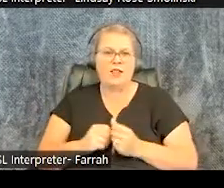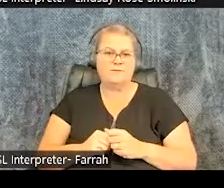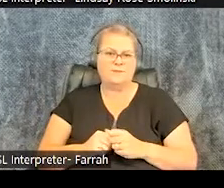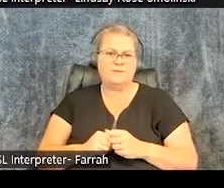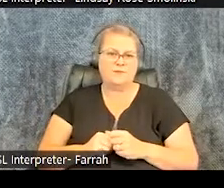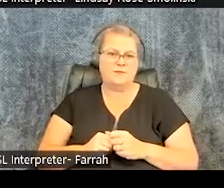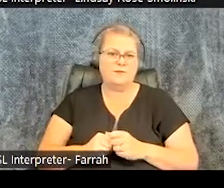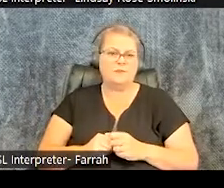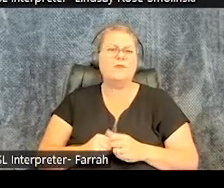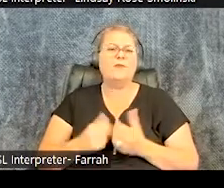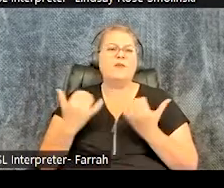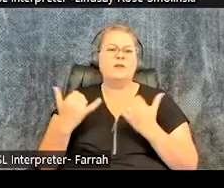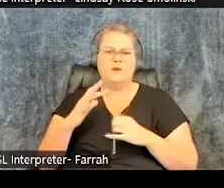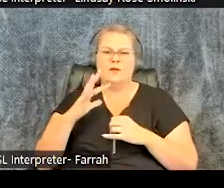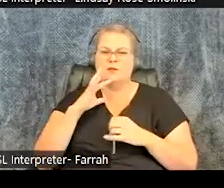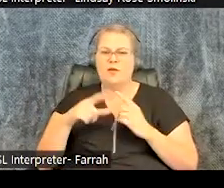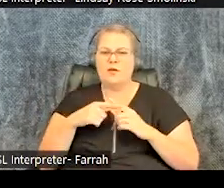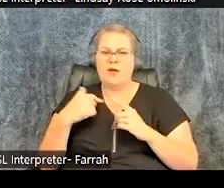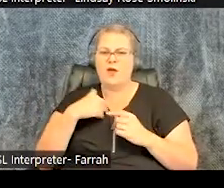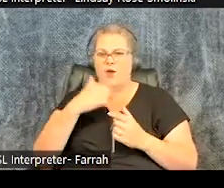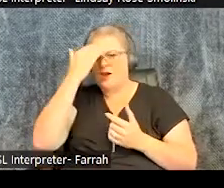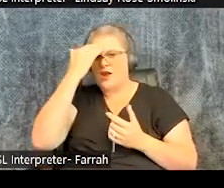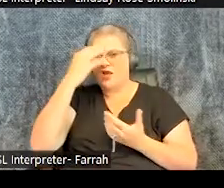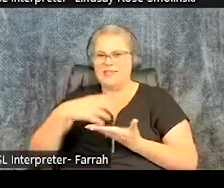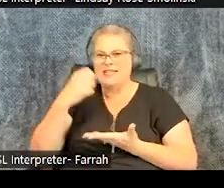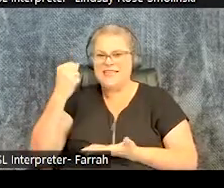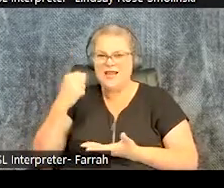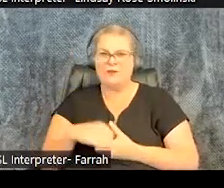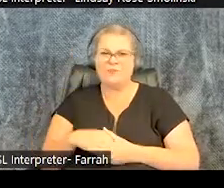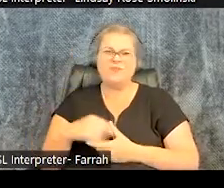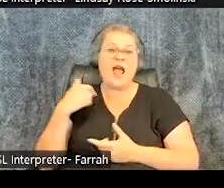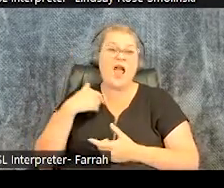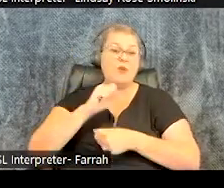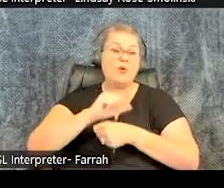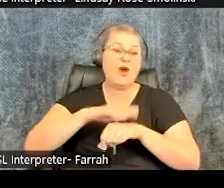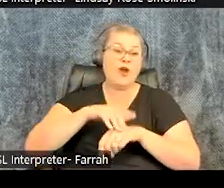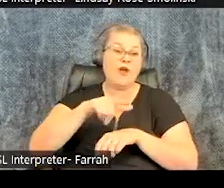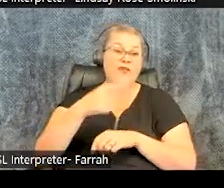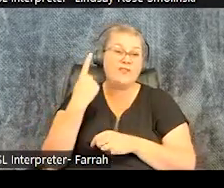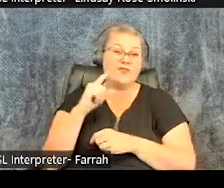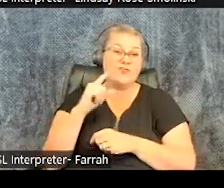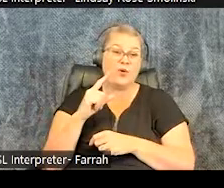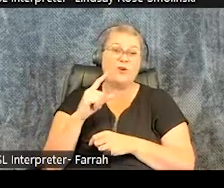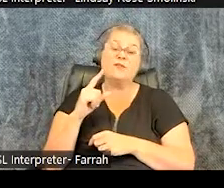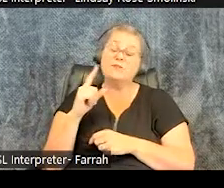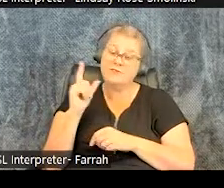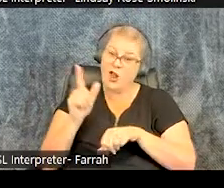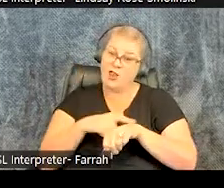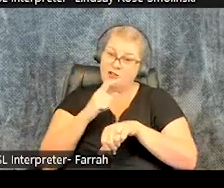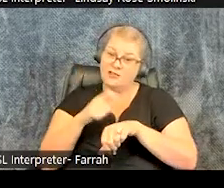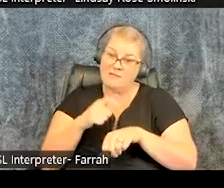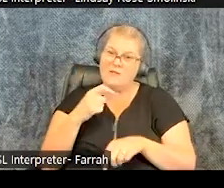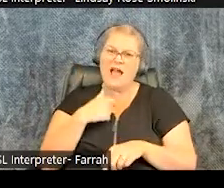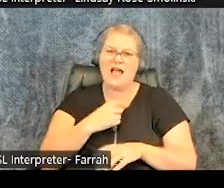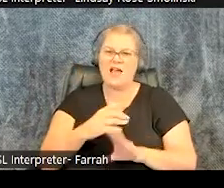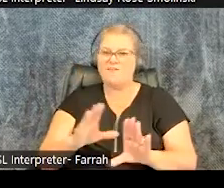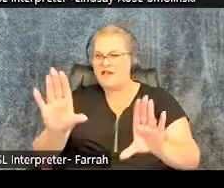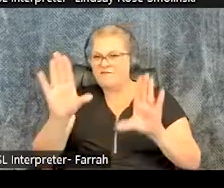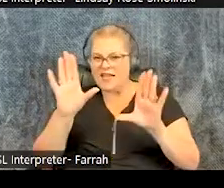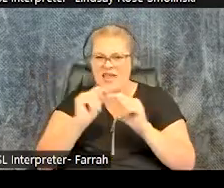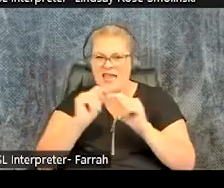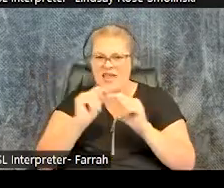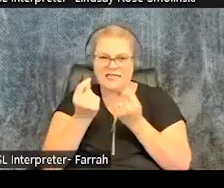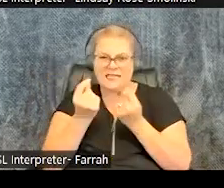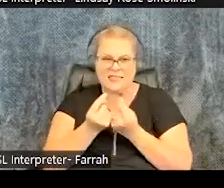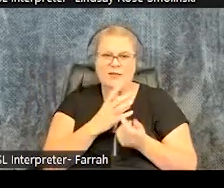So let's talk about conscious container. So I've been working on this for quite a while. I have an absolutely fantastic team, and